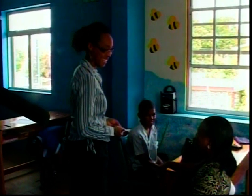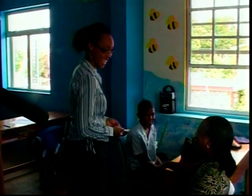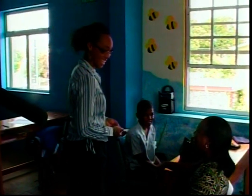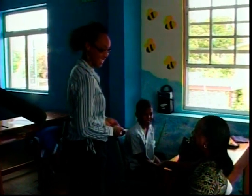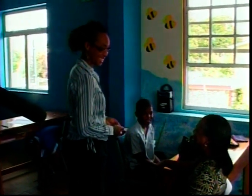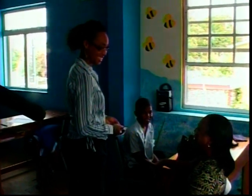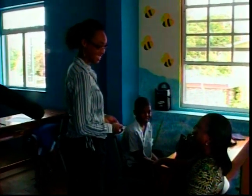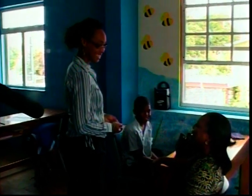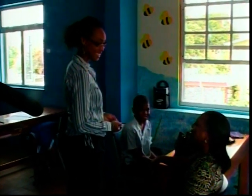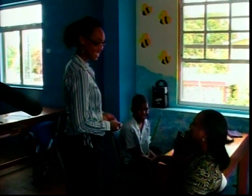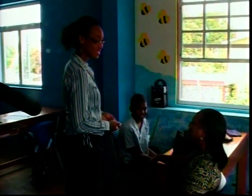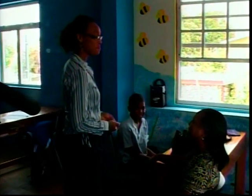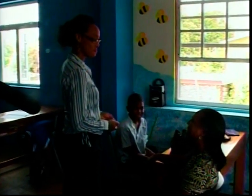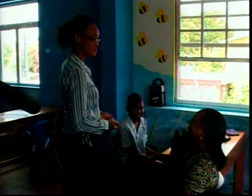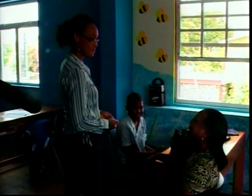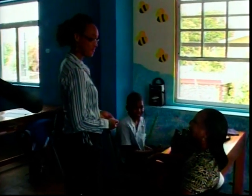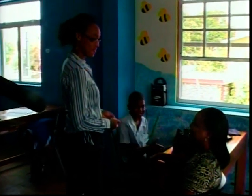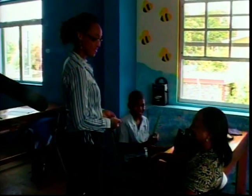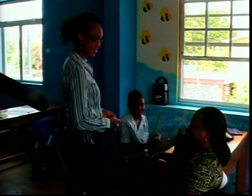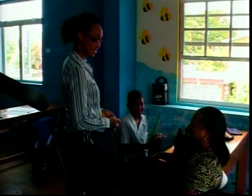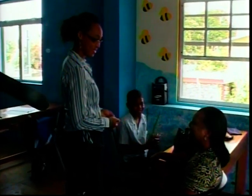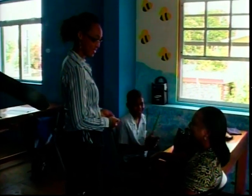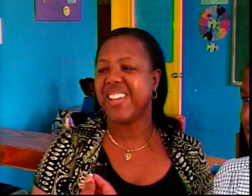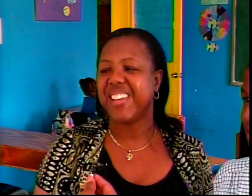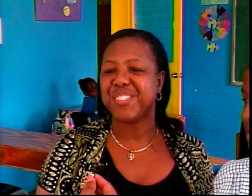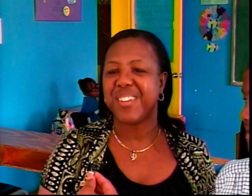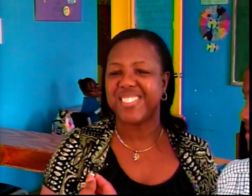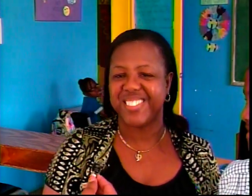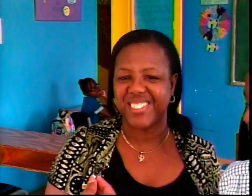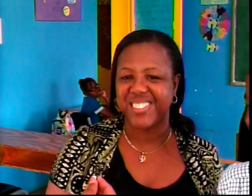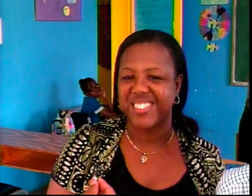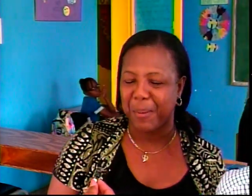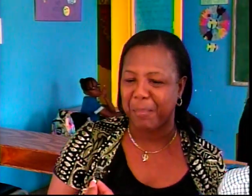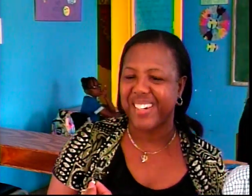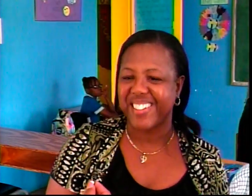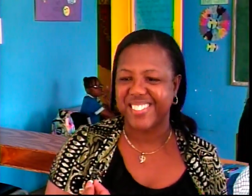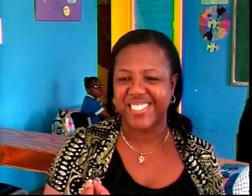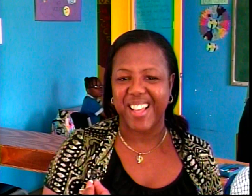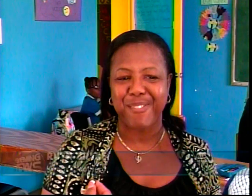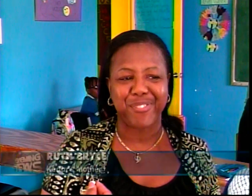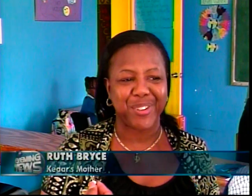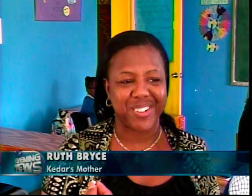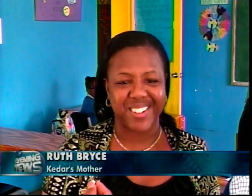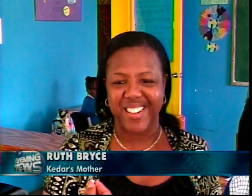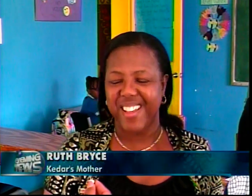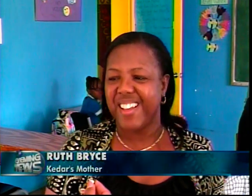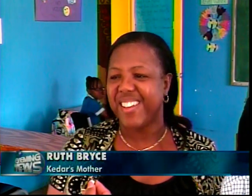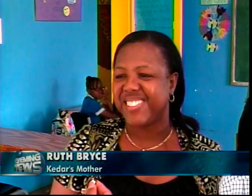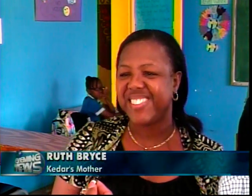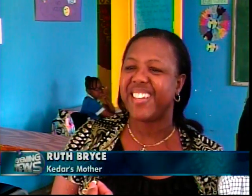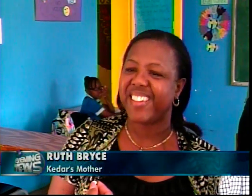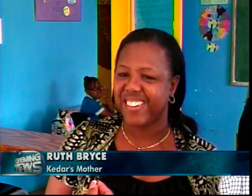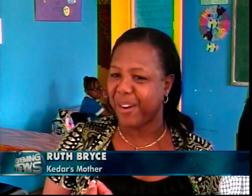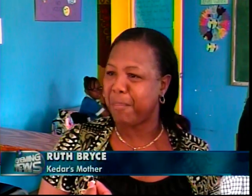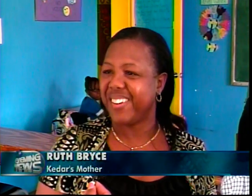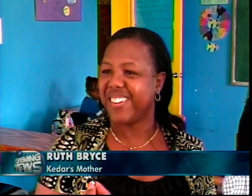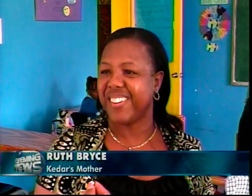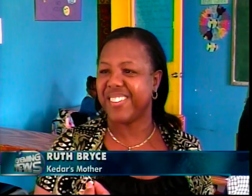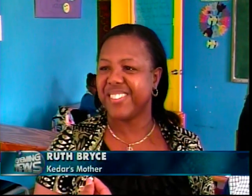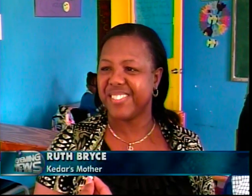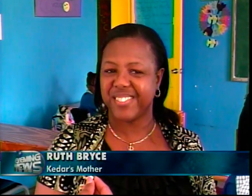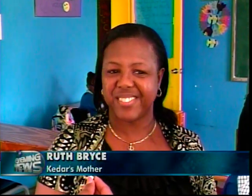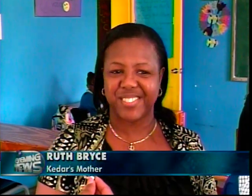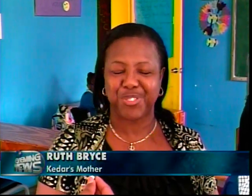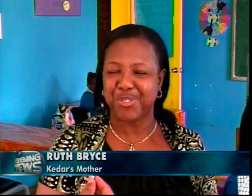frame before the exam was very limited. His transition took place after seeing Kedar being